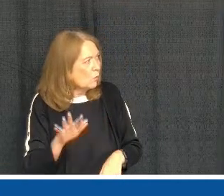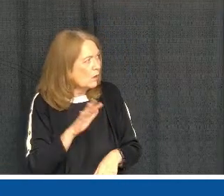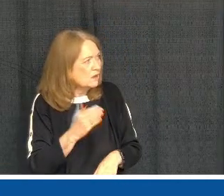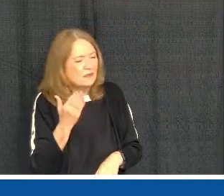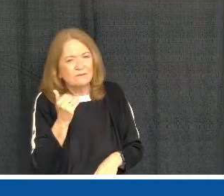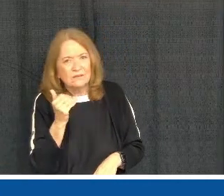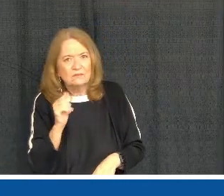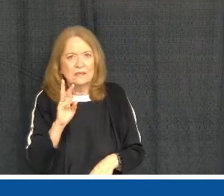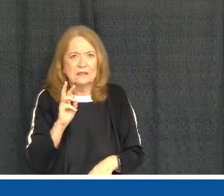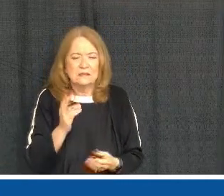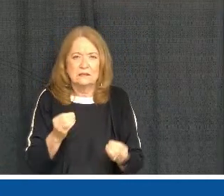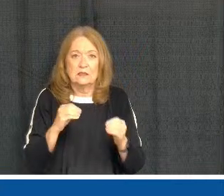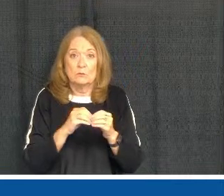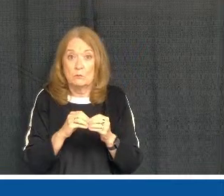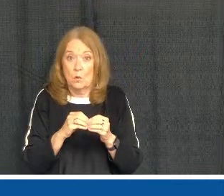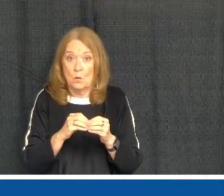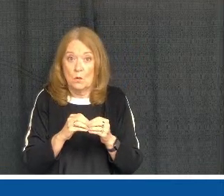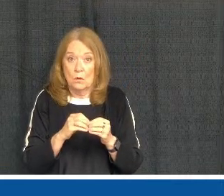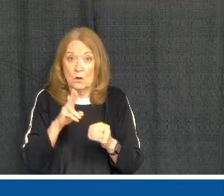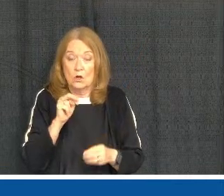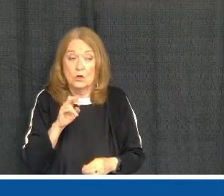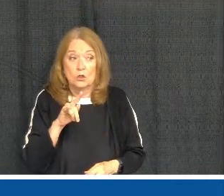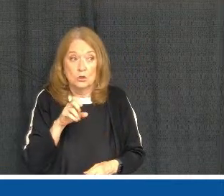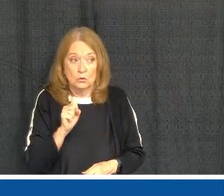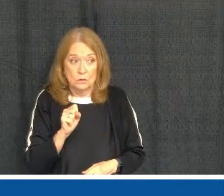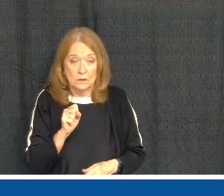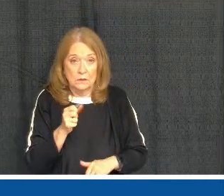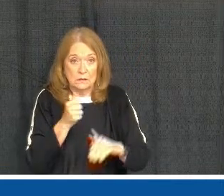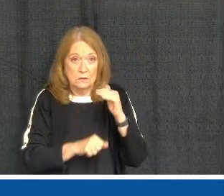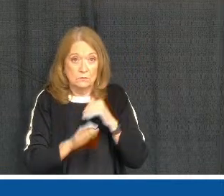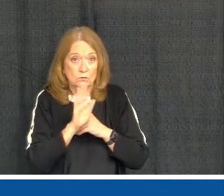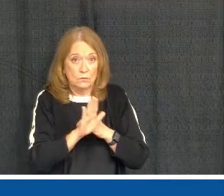16 additional units on their already approved plan.